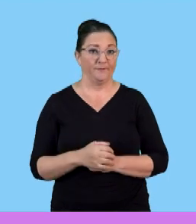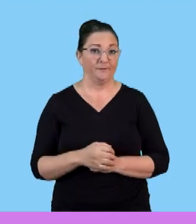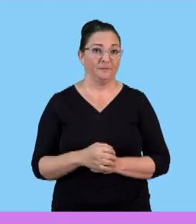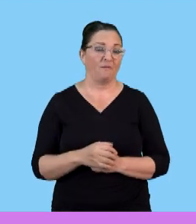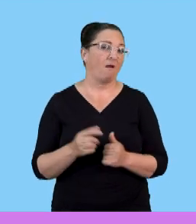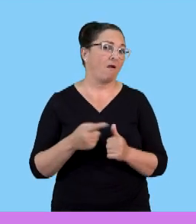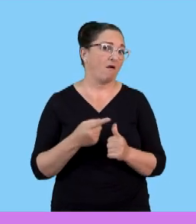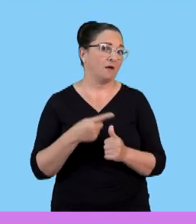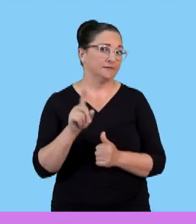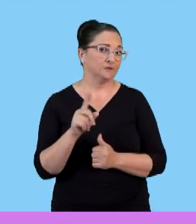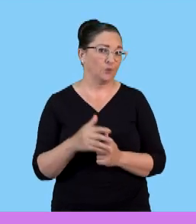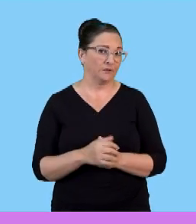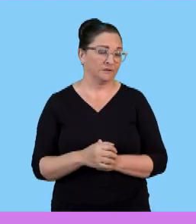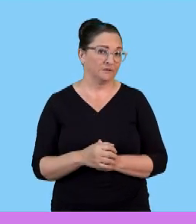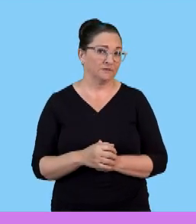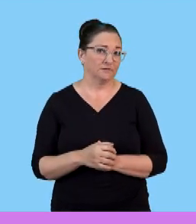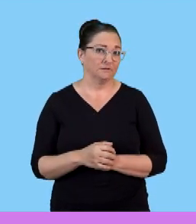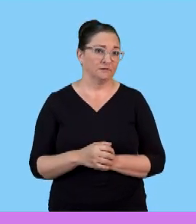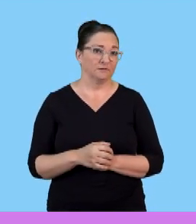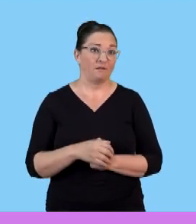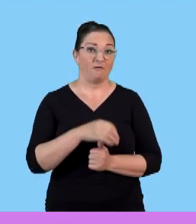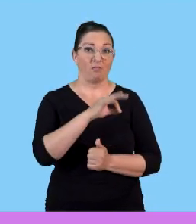So that will give me an answer of